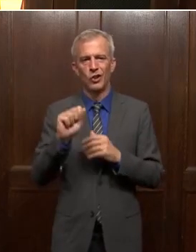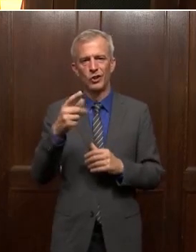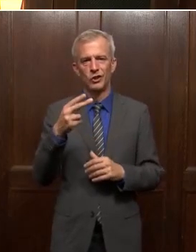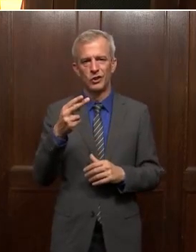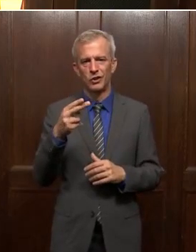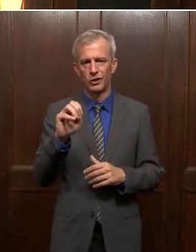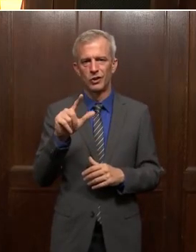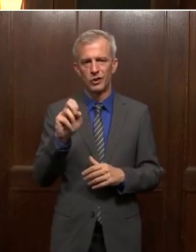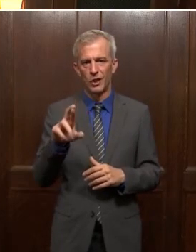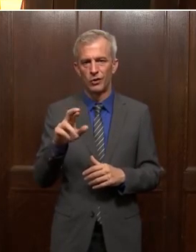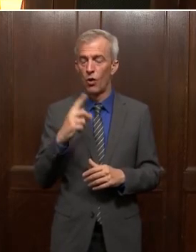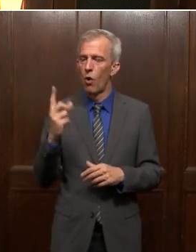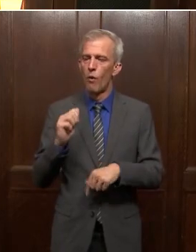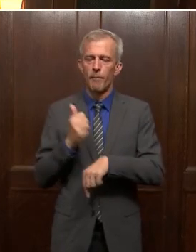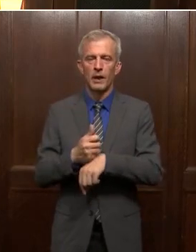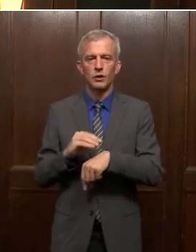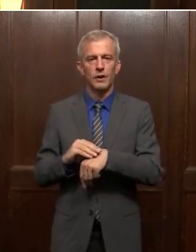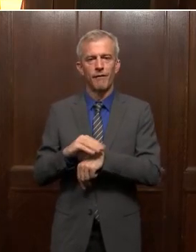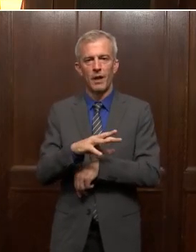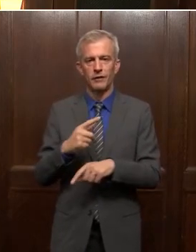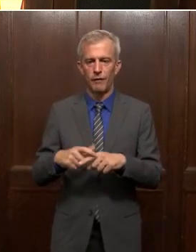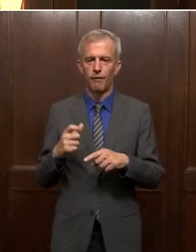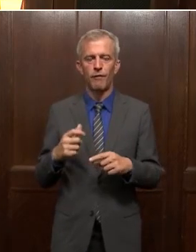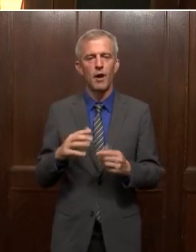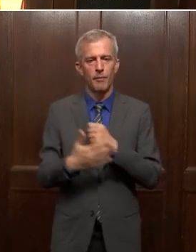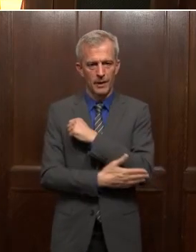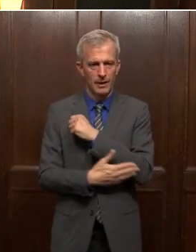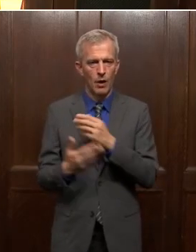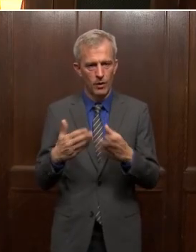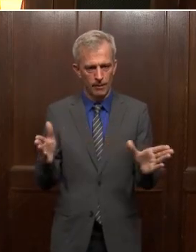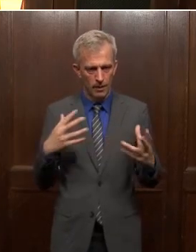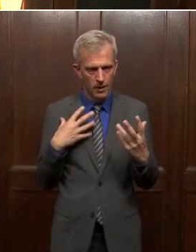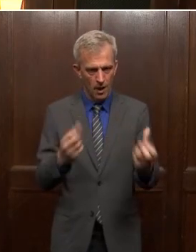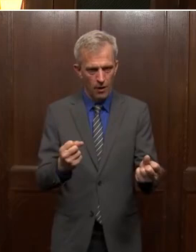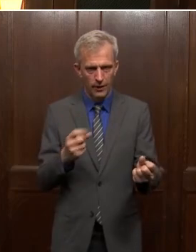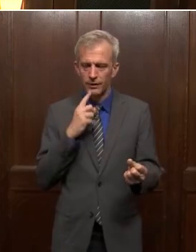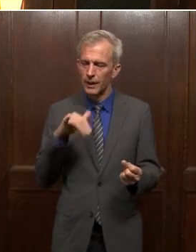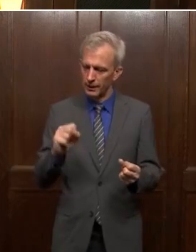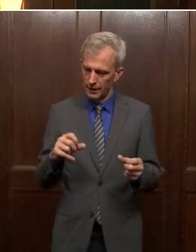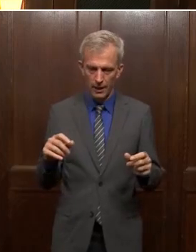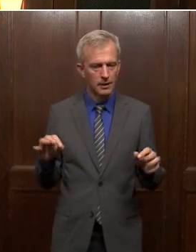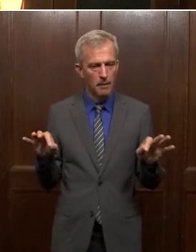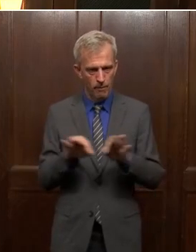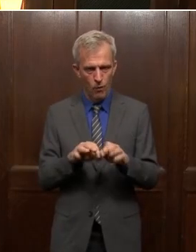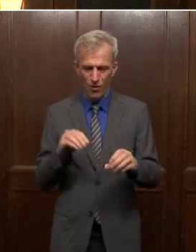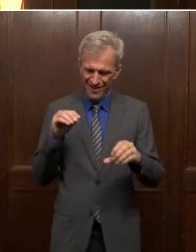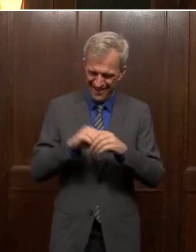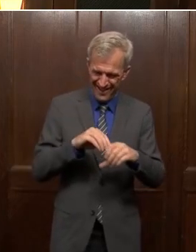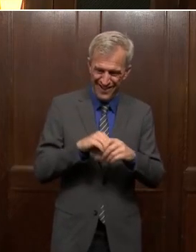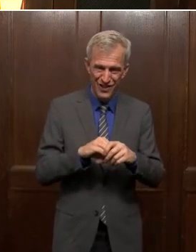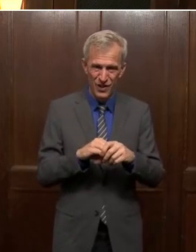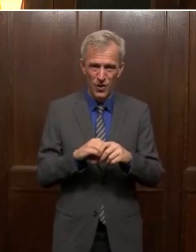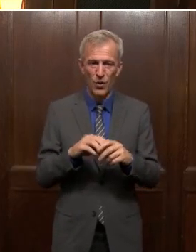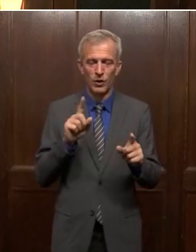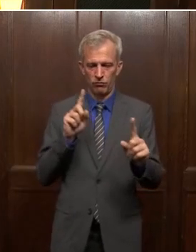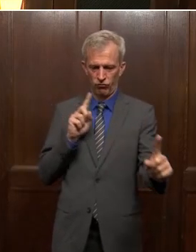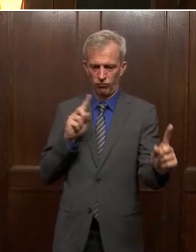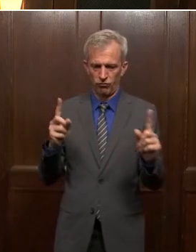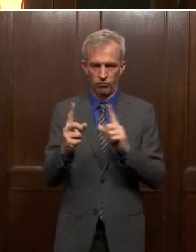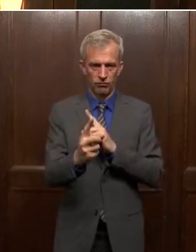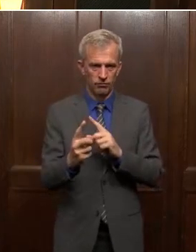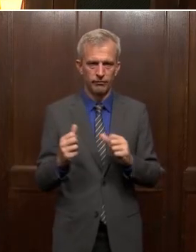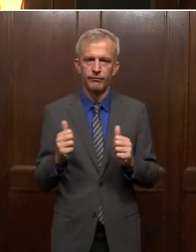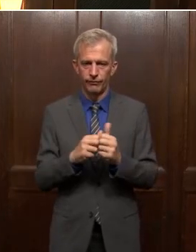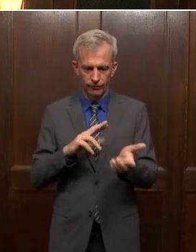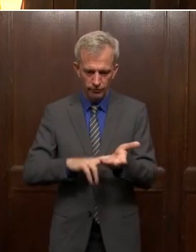always based on the advice from our county public health saying, yes, it's better to have folks indoors properly spaced with nurses there, with temperature checks